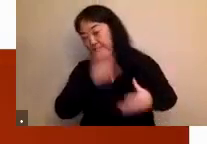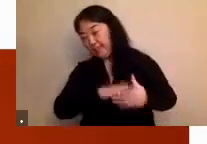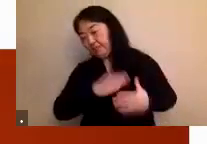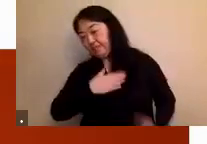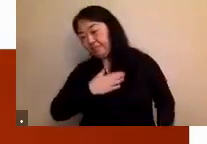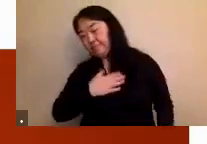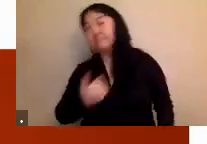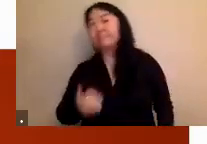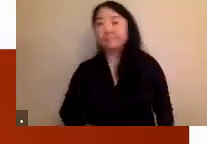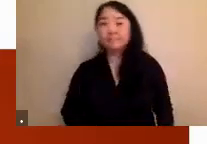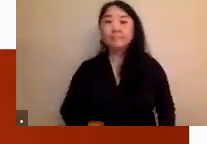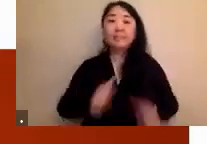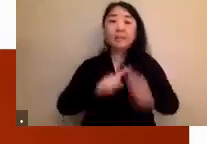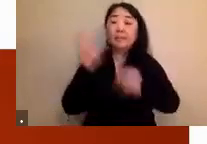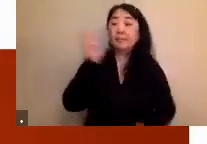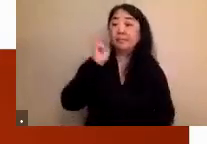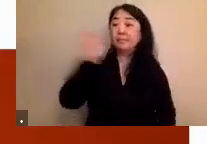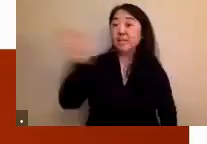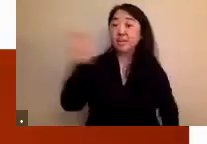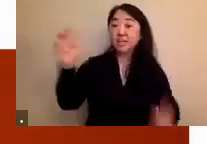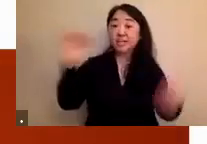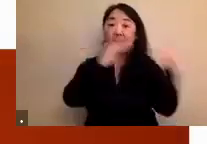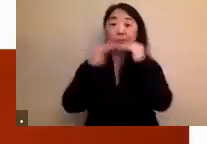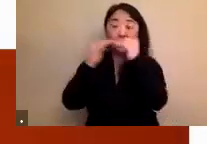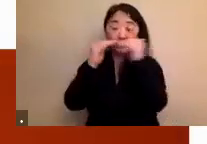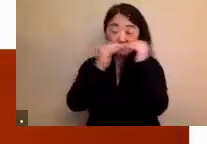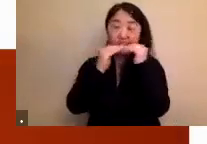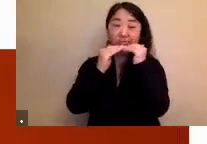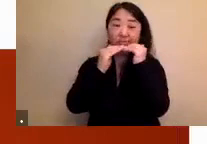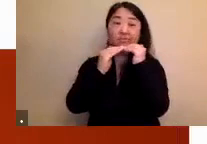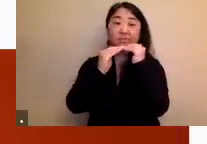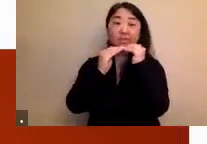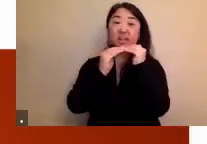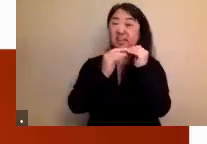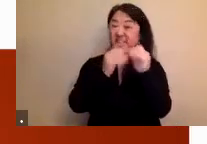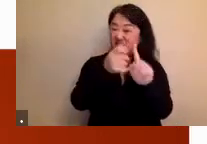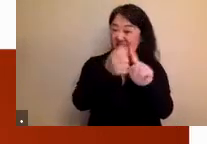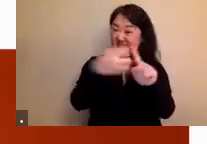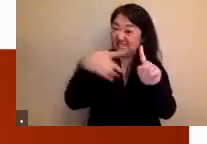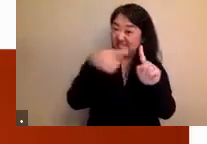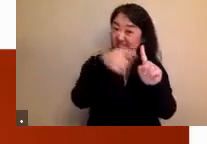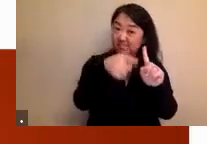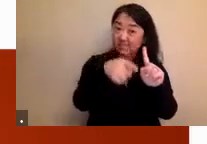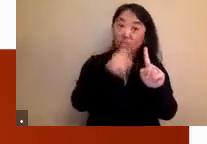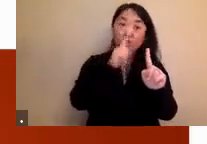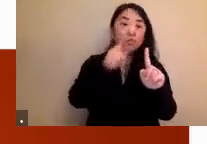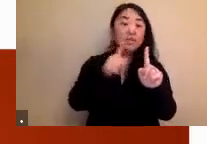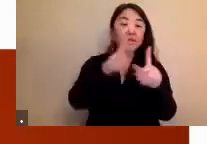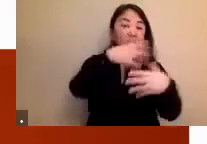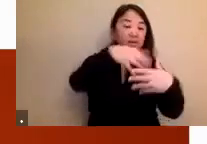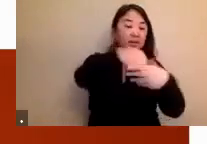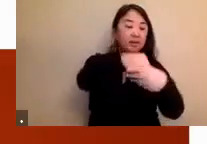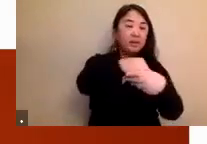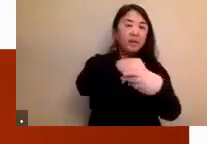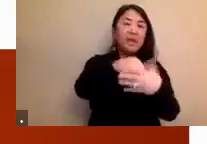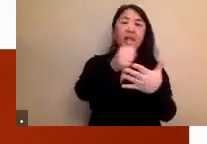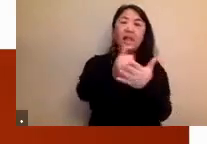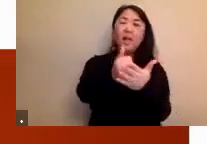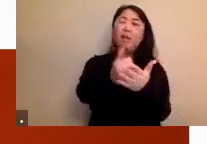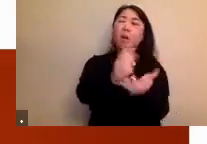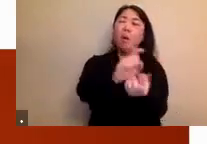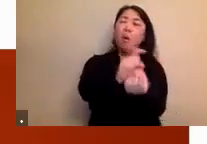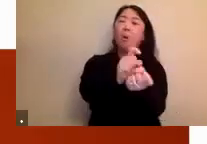But transportation equity, in its definition, is designed to mitigate those